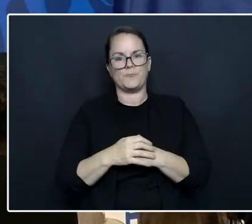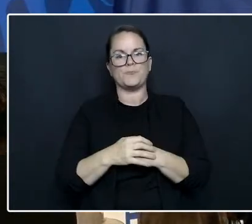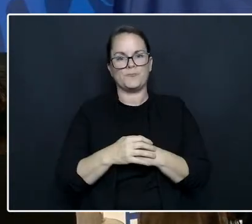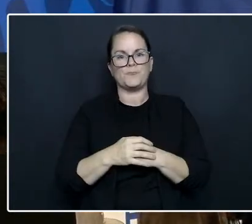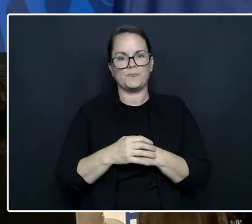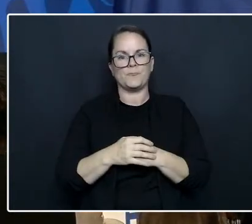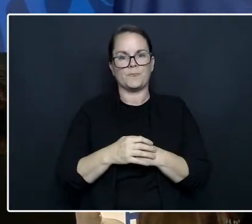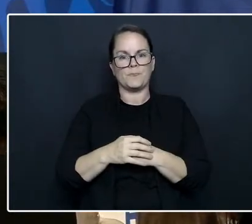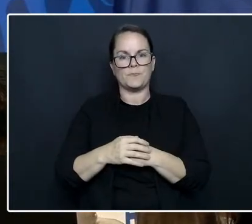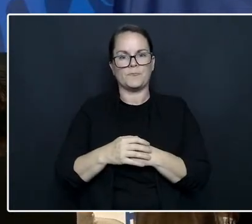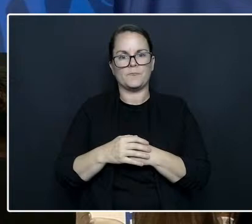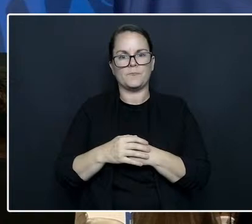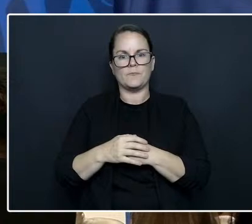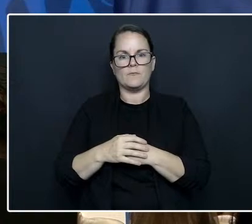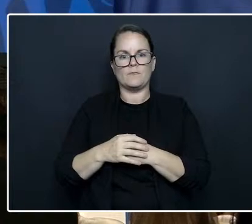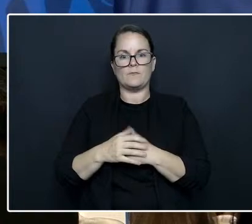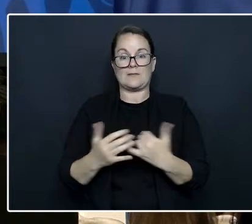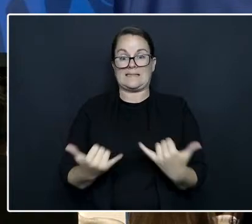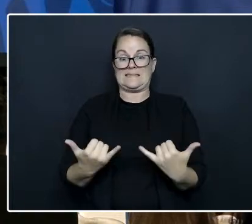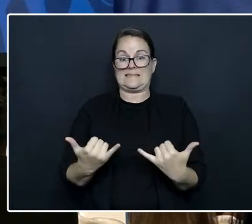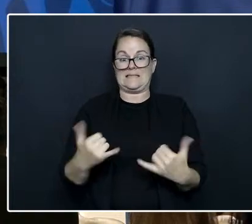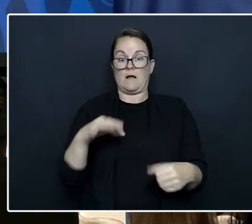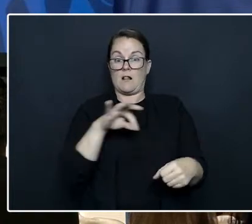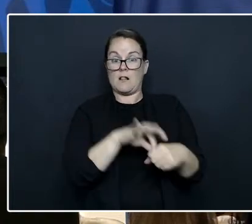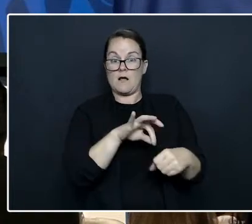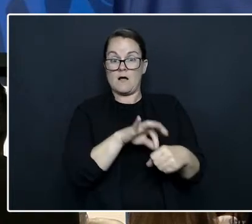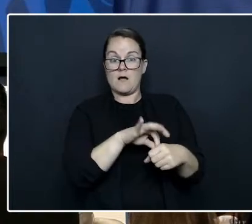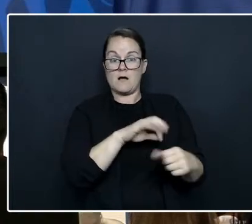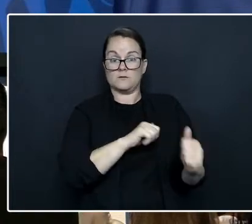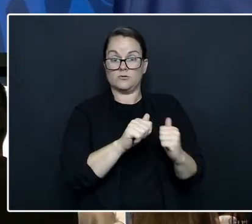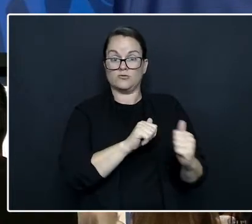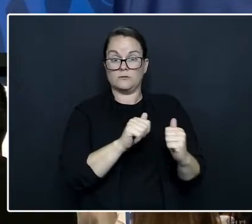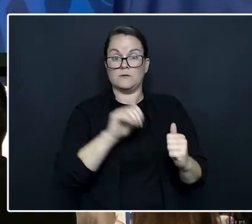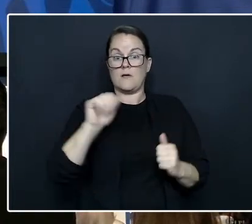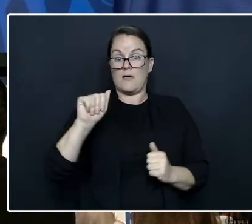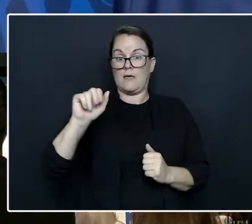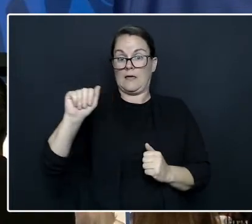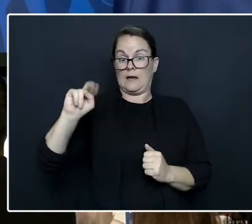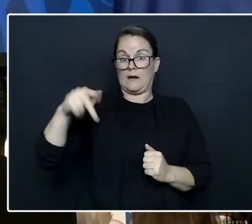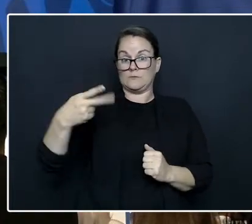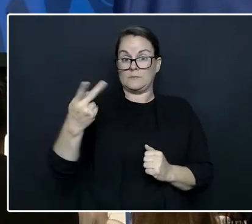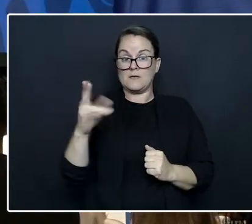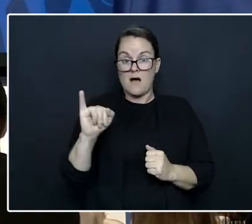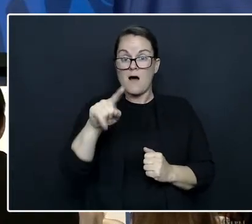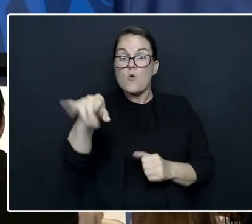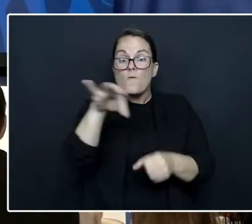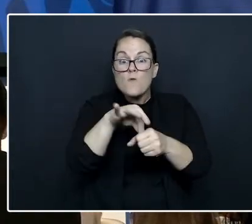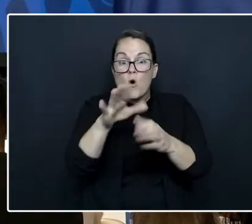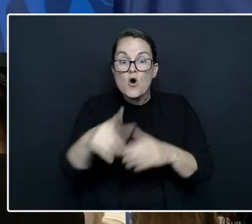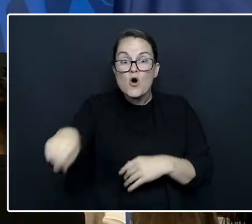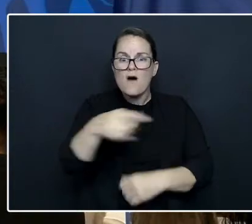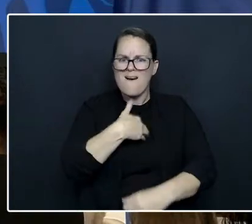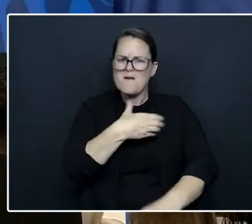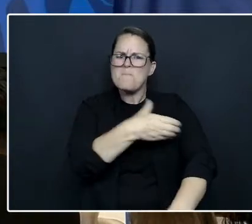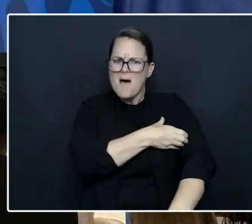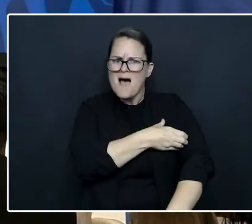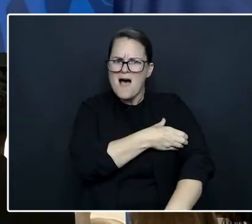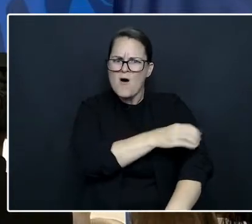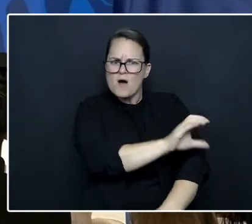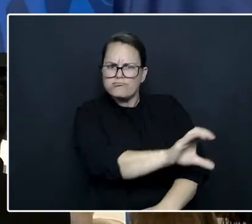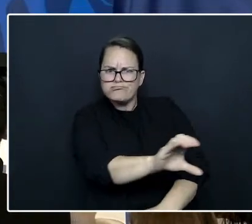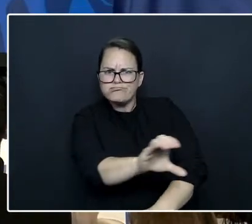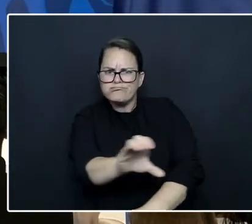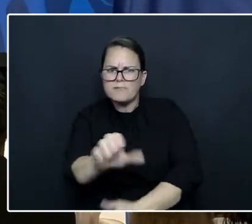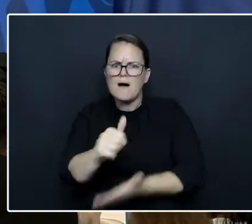In this election, AANHPI voters have the power to help put Joe and Kamala back in the White